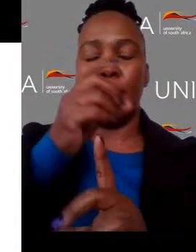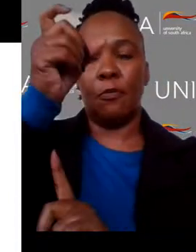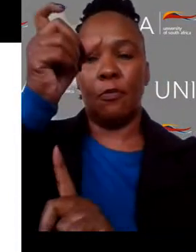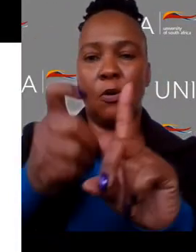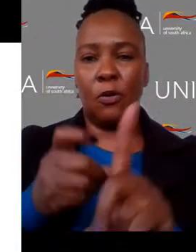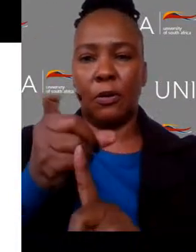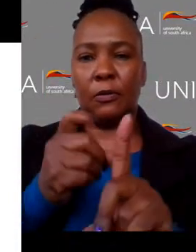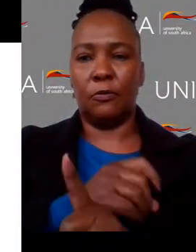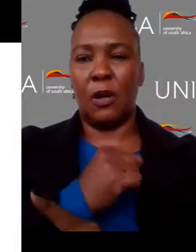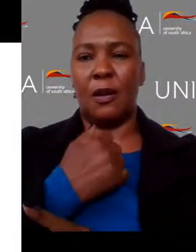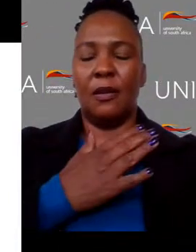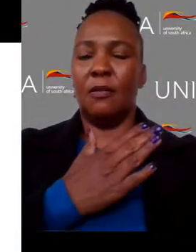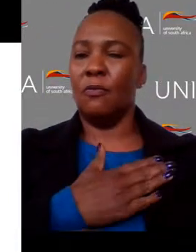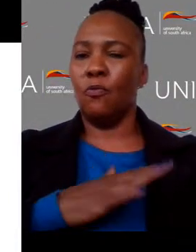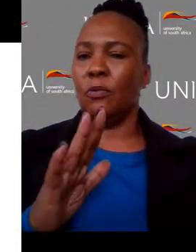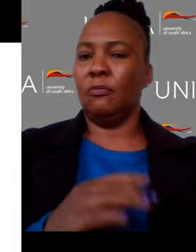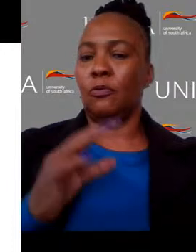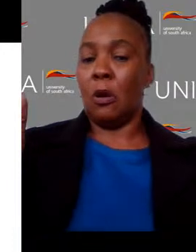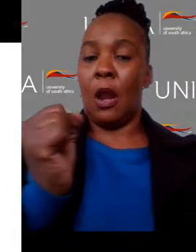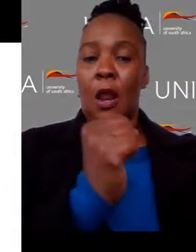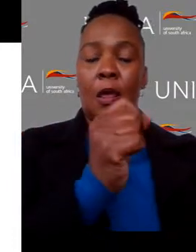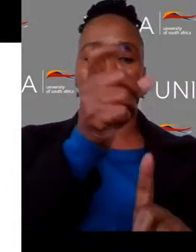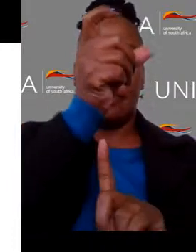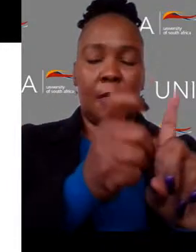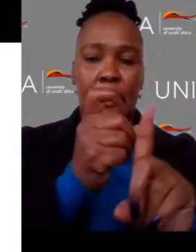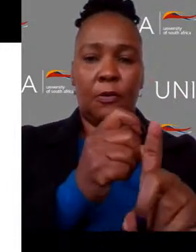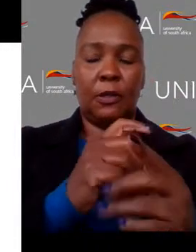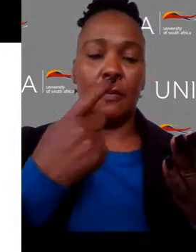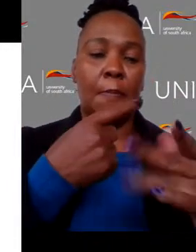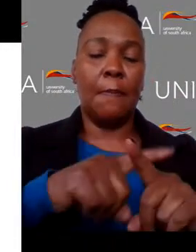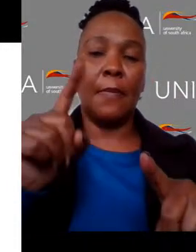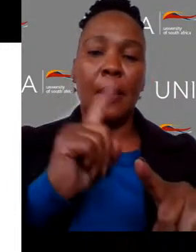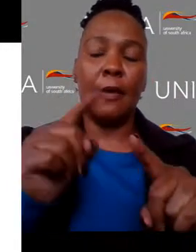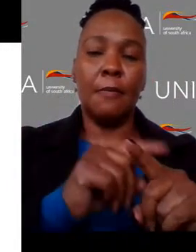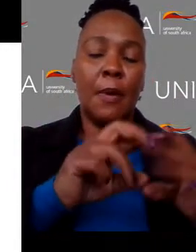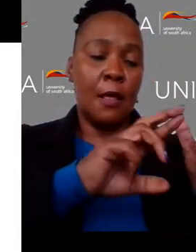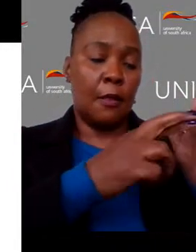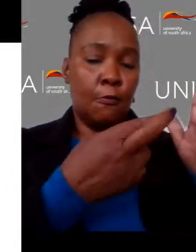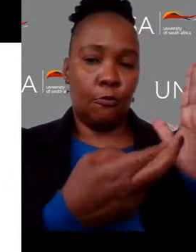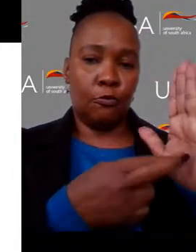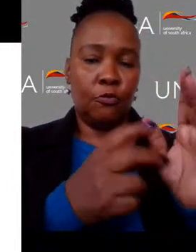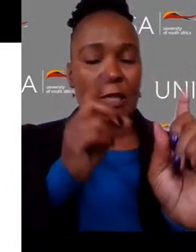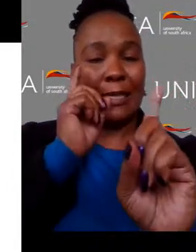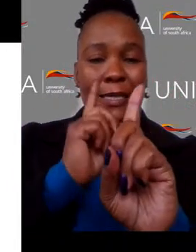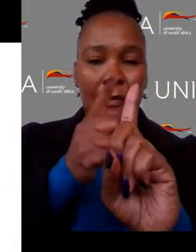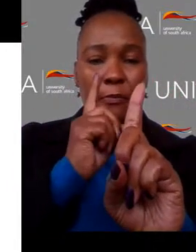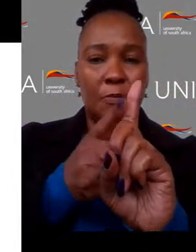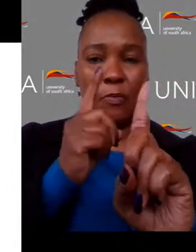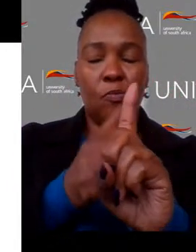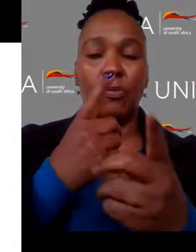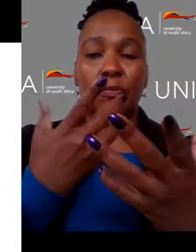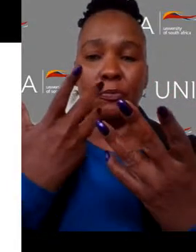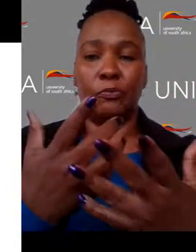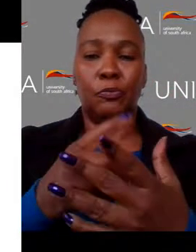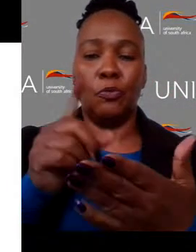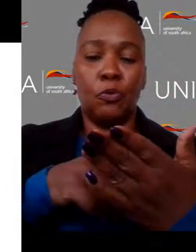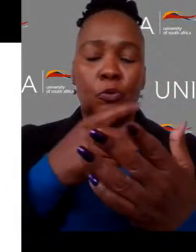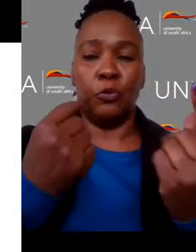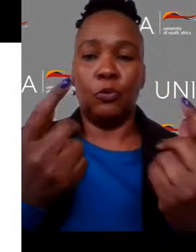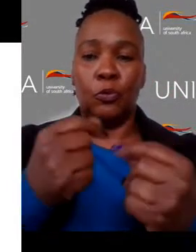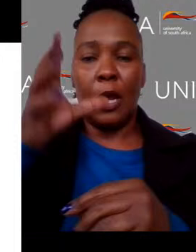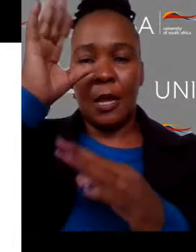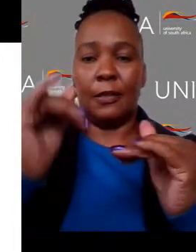hire someone who doesn't play by the rules. So if there is a disciplinary case on your academic record,